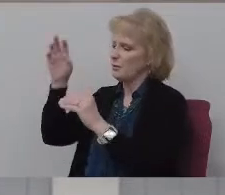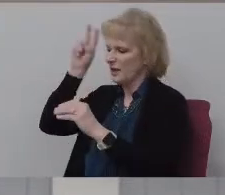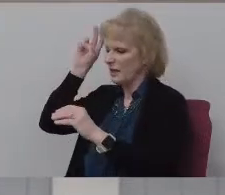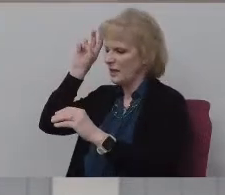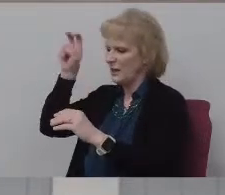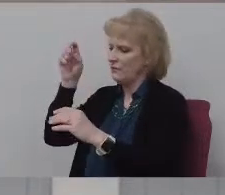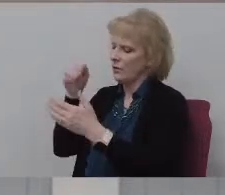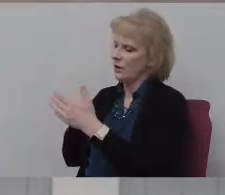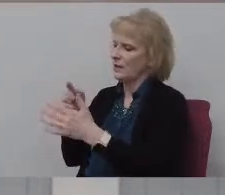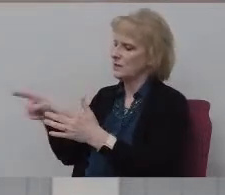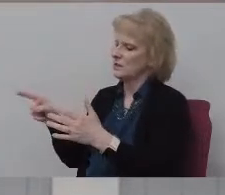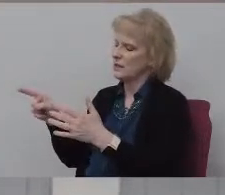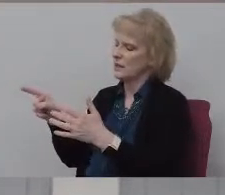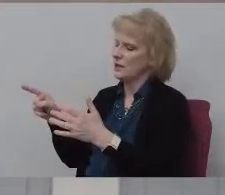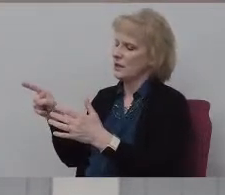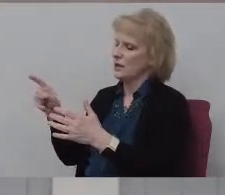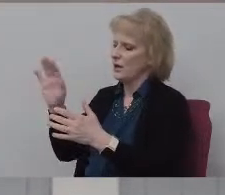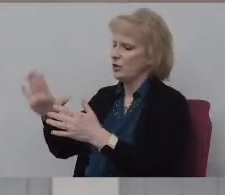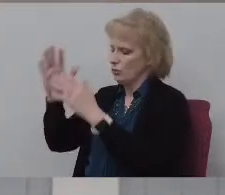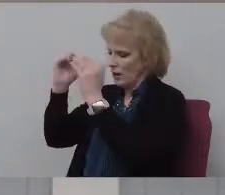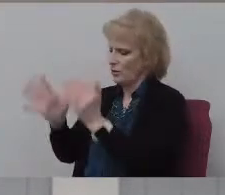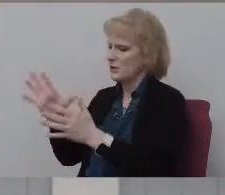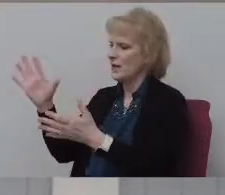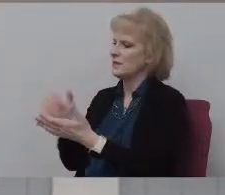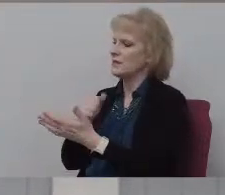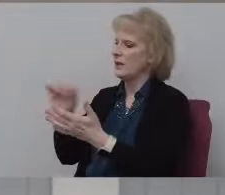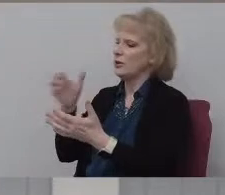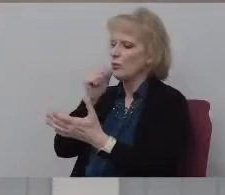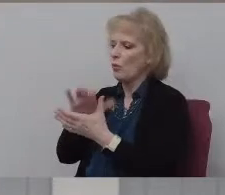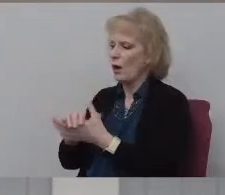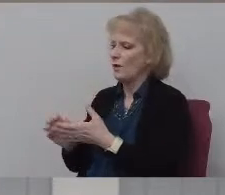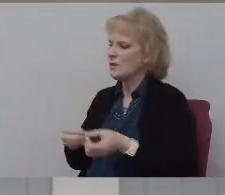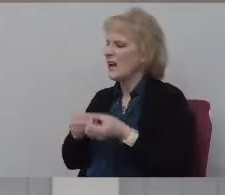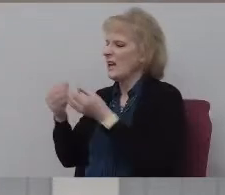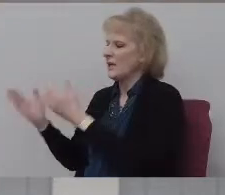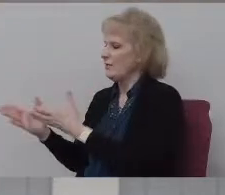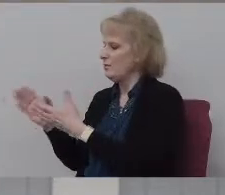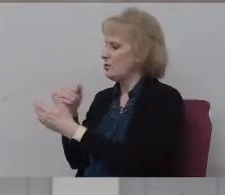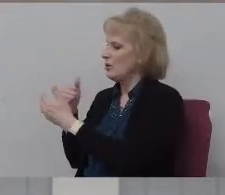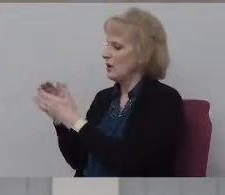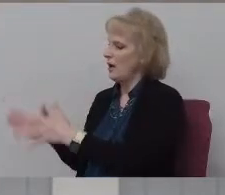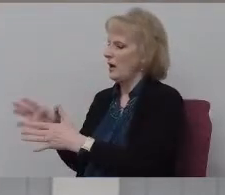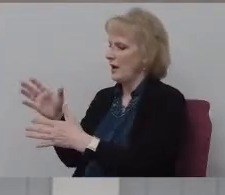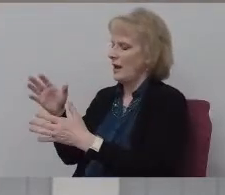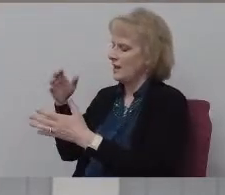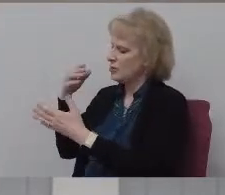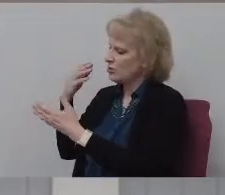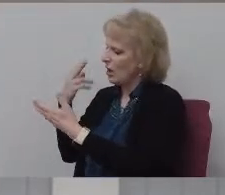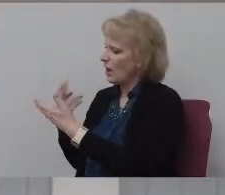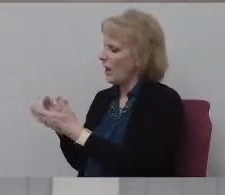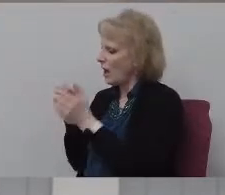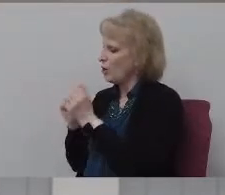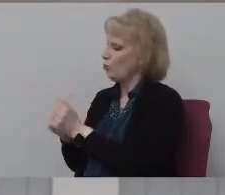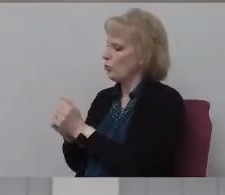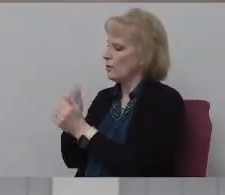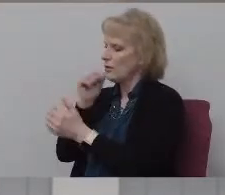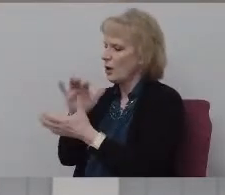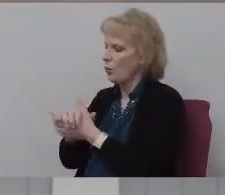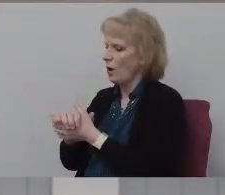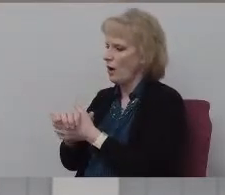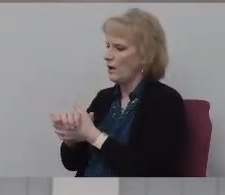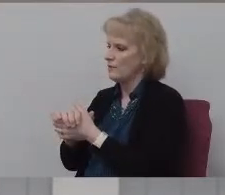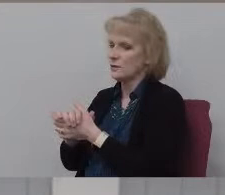and I will take thy wives before thine eyes, and give them unto thy neighbor, and he shall lie with thy wives in the sight of this sun. For